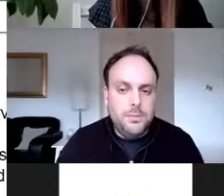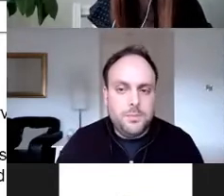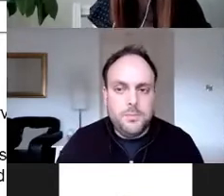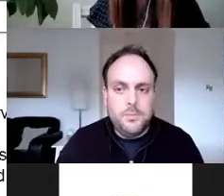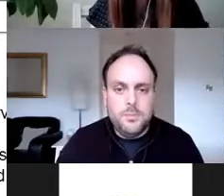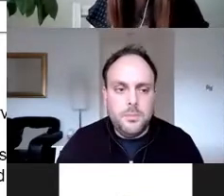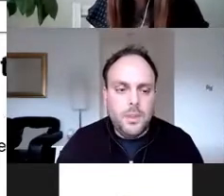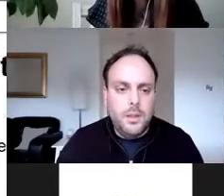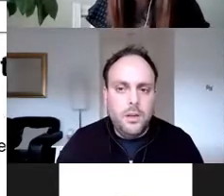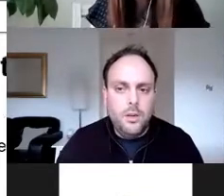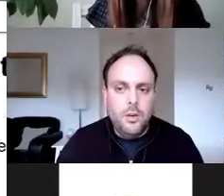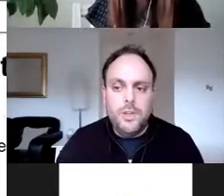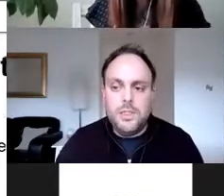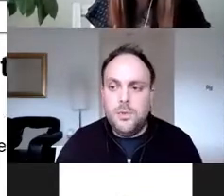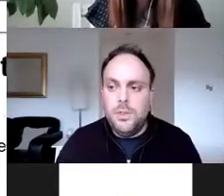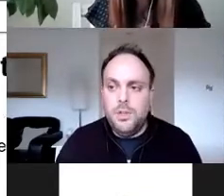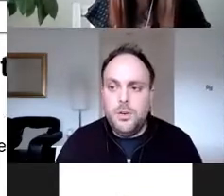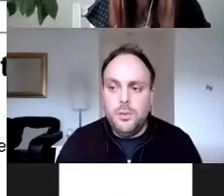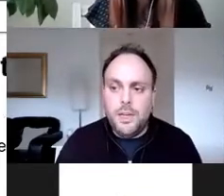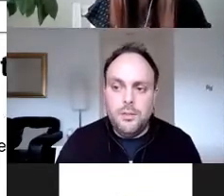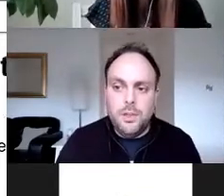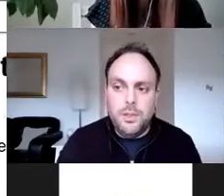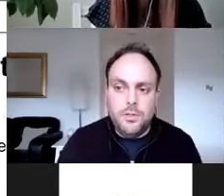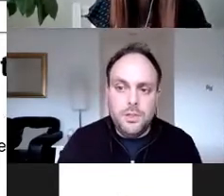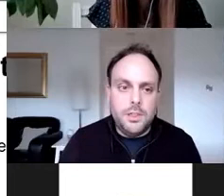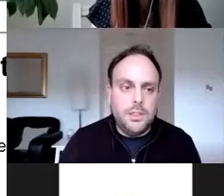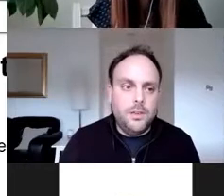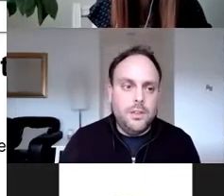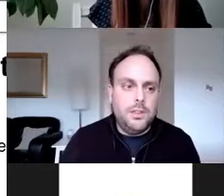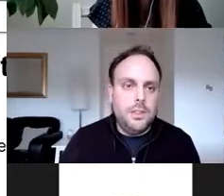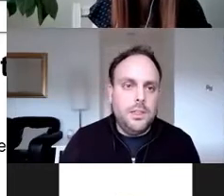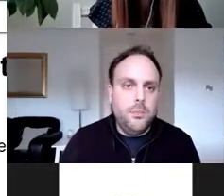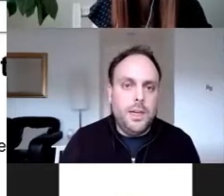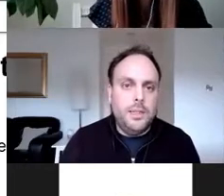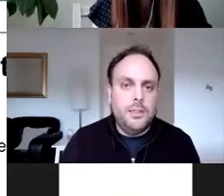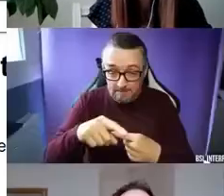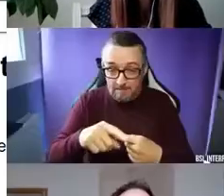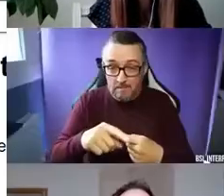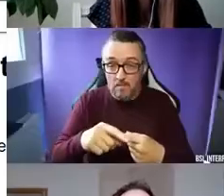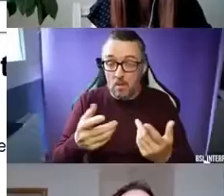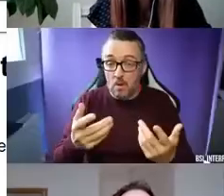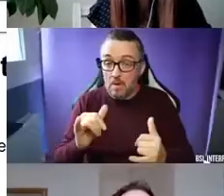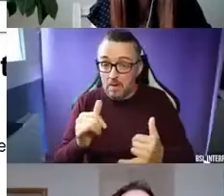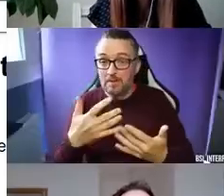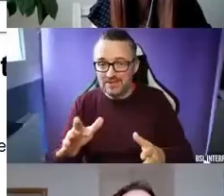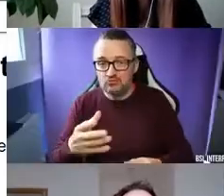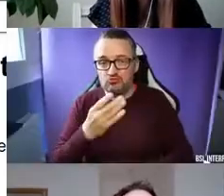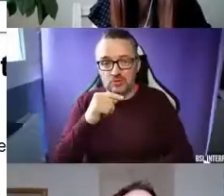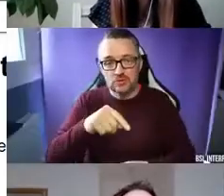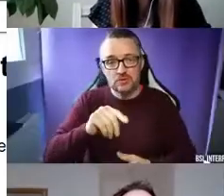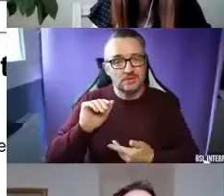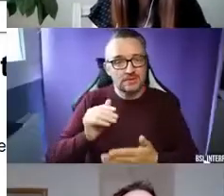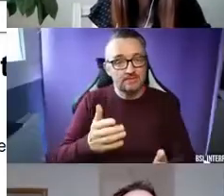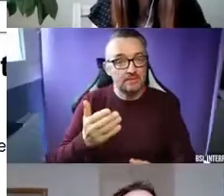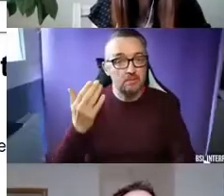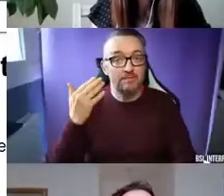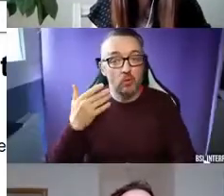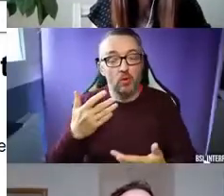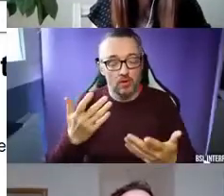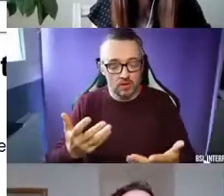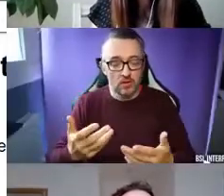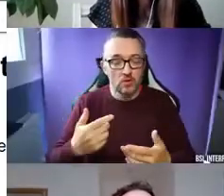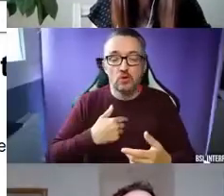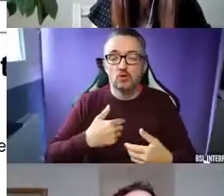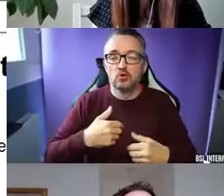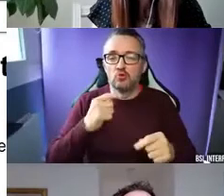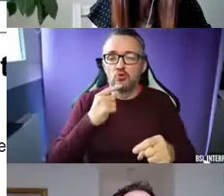service. Hopefully some of you or many of you have used our service in the past. I'm going to begin by talking